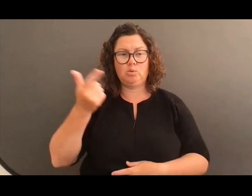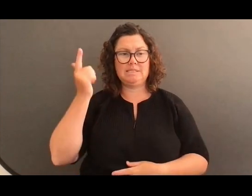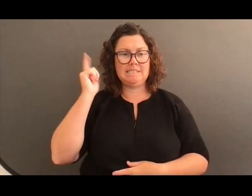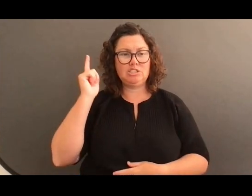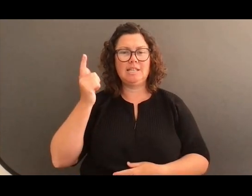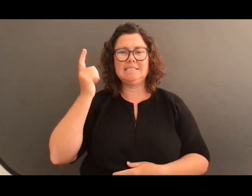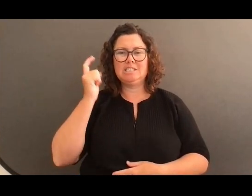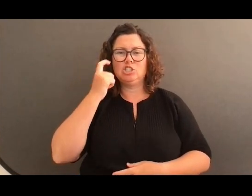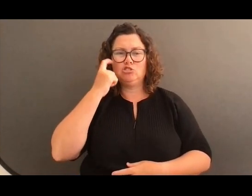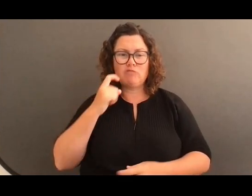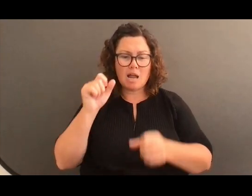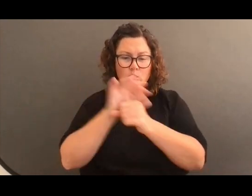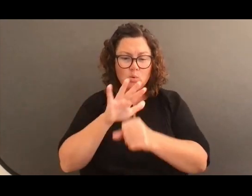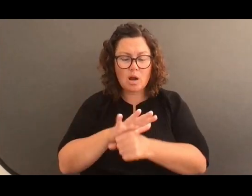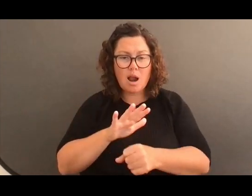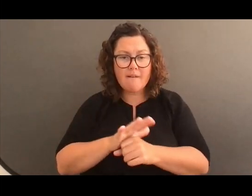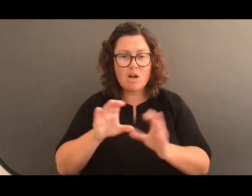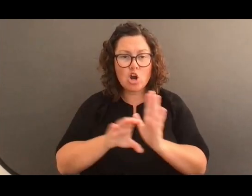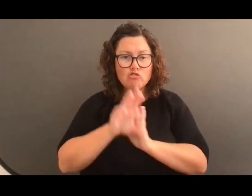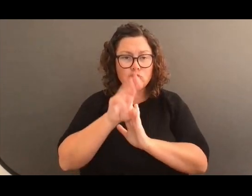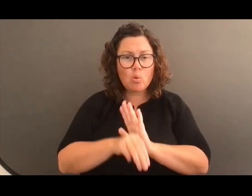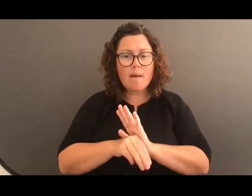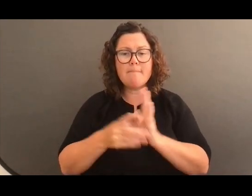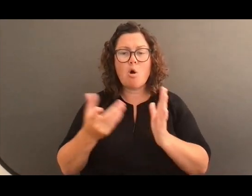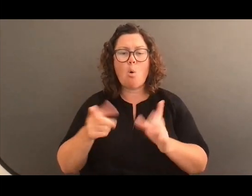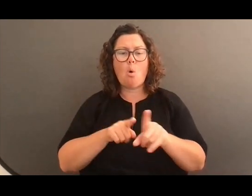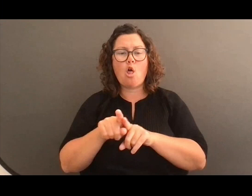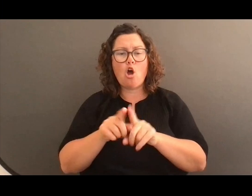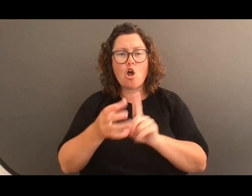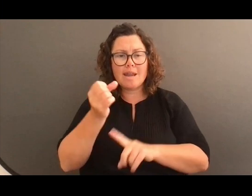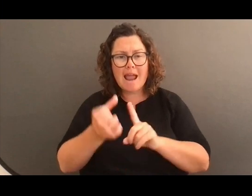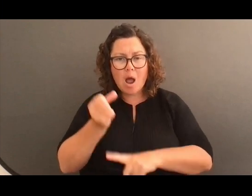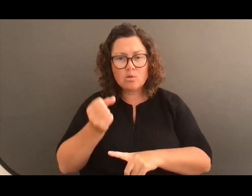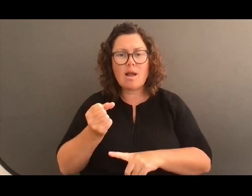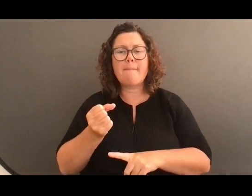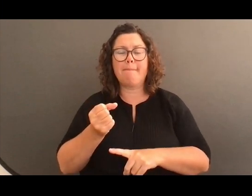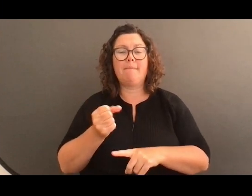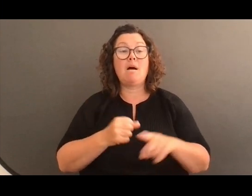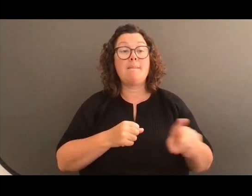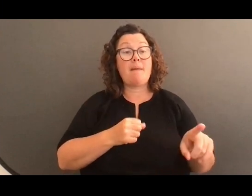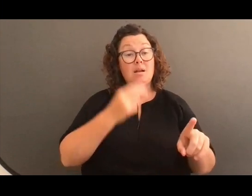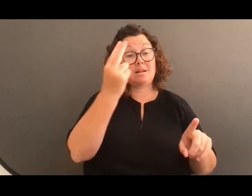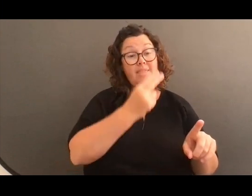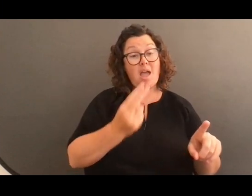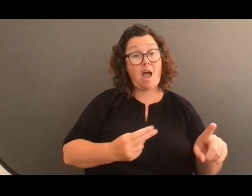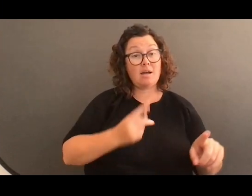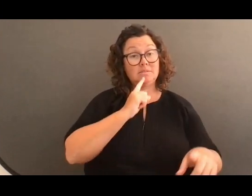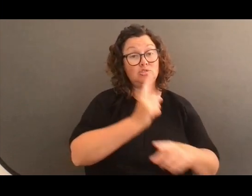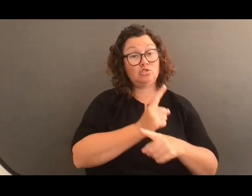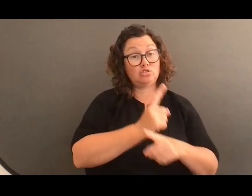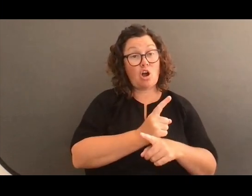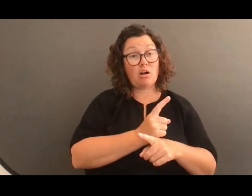or the learning outcome or anything like that. Letting an artist talk and go on those different tangents is